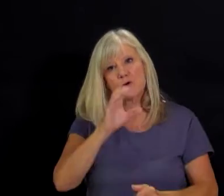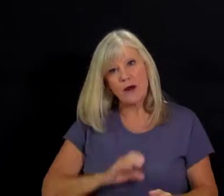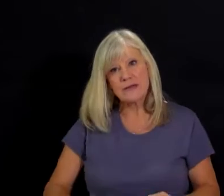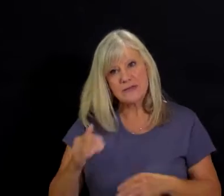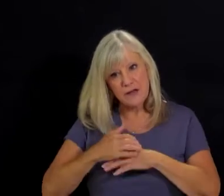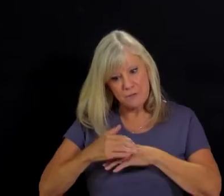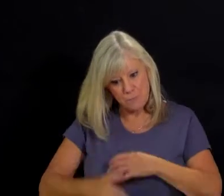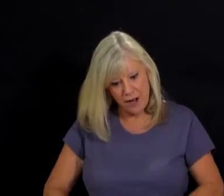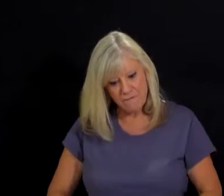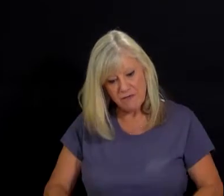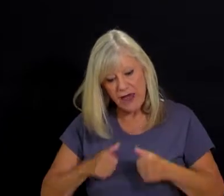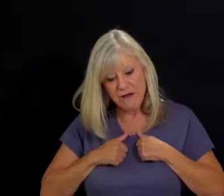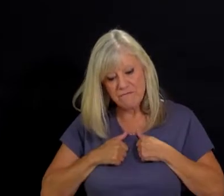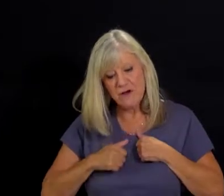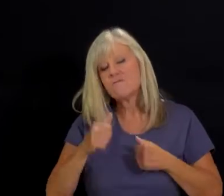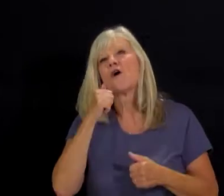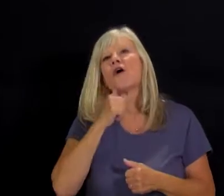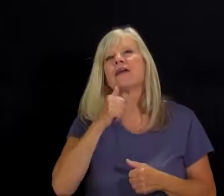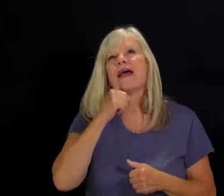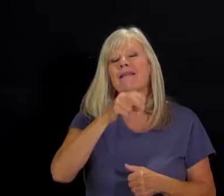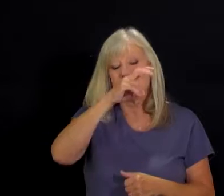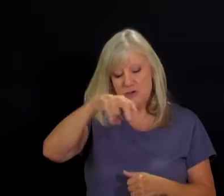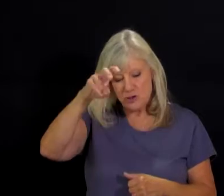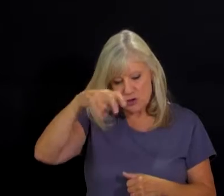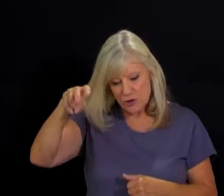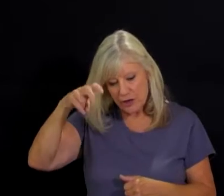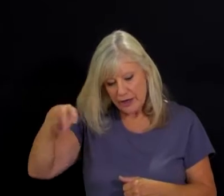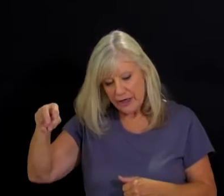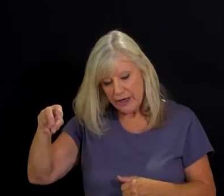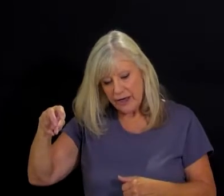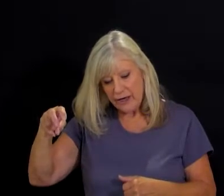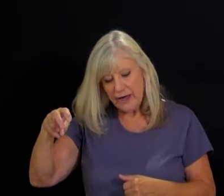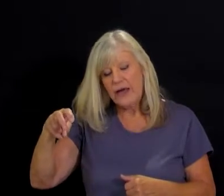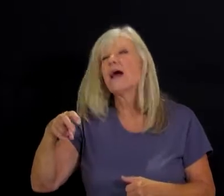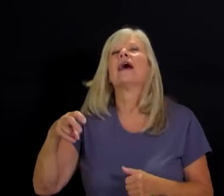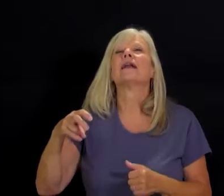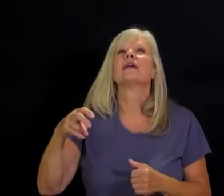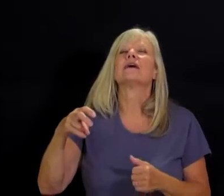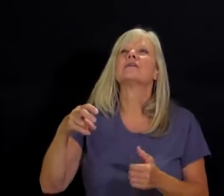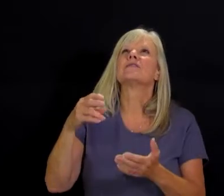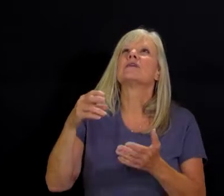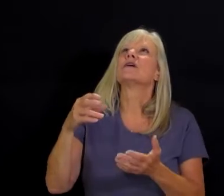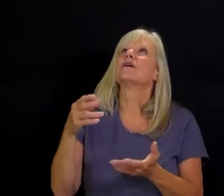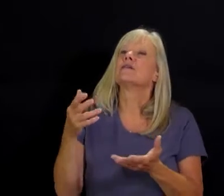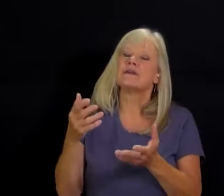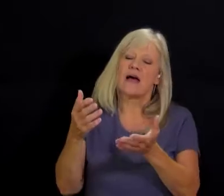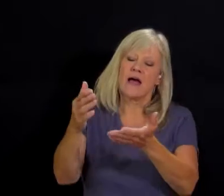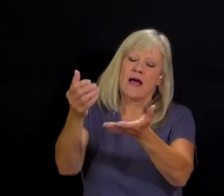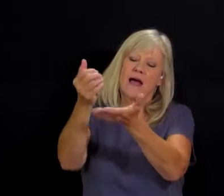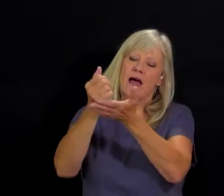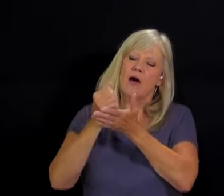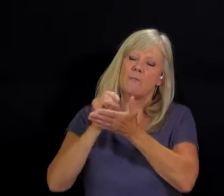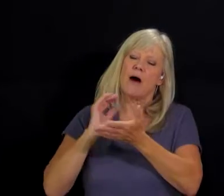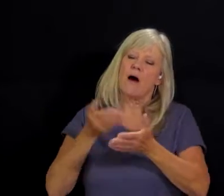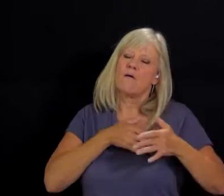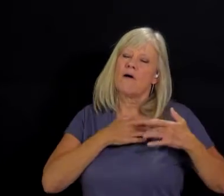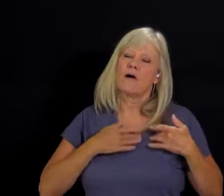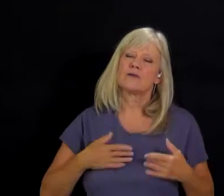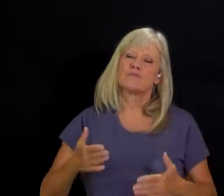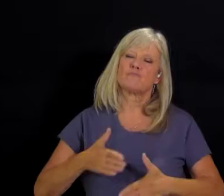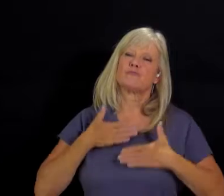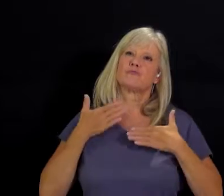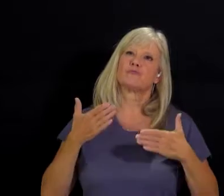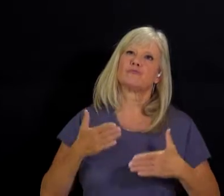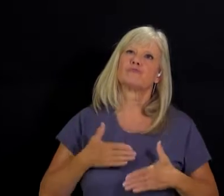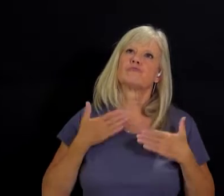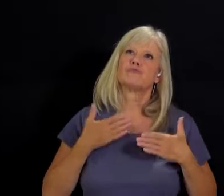bread of life, for our daily journey and the fulfillment for all the hungers and yearnings of our hearts. Let us pray to